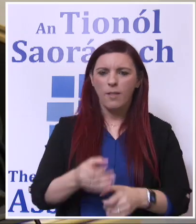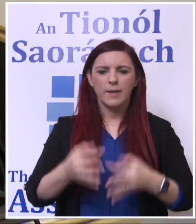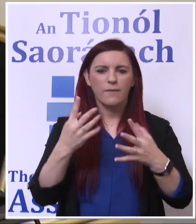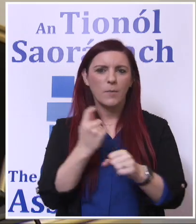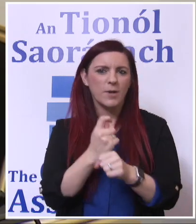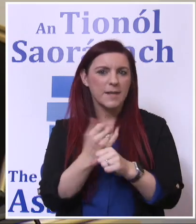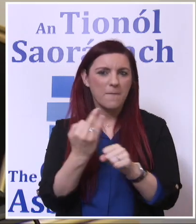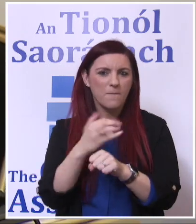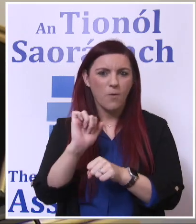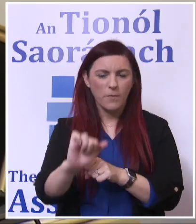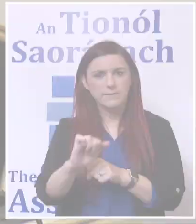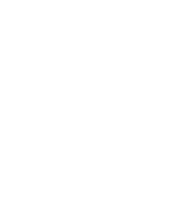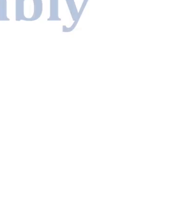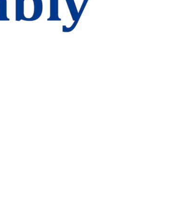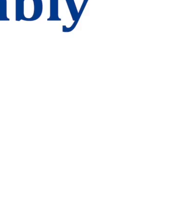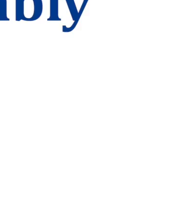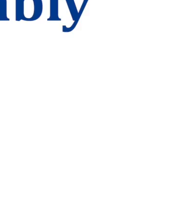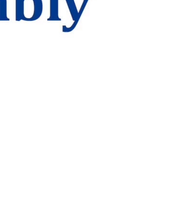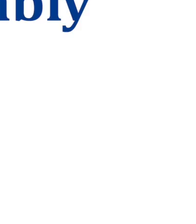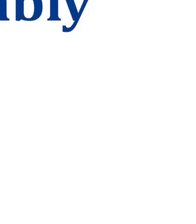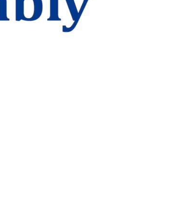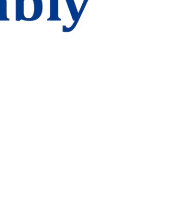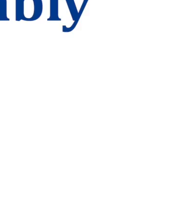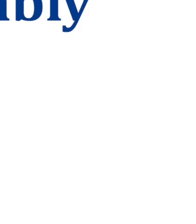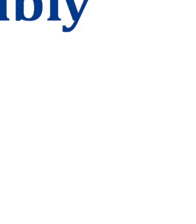start and end on time. So you'll see that with the start time. If I don't happen to be here, Art will step in. If Art isn't there, somebody else will step in to make